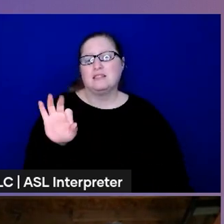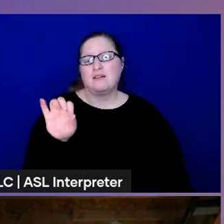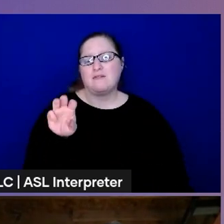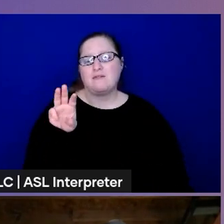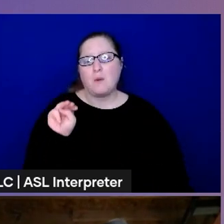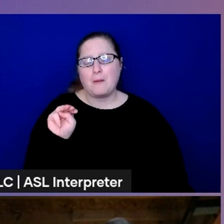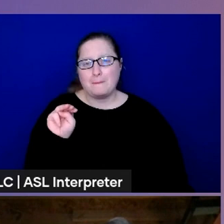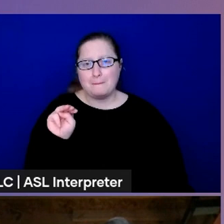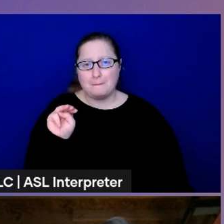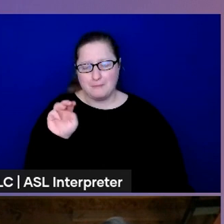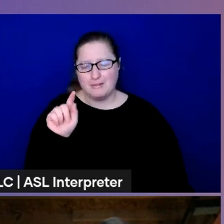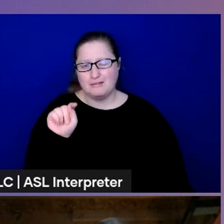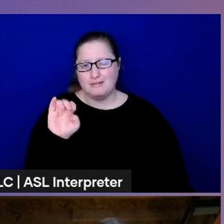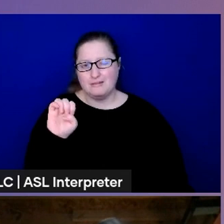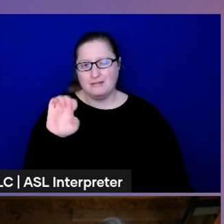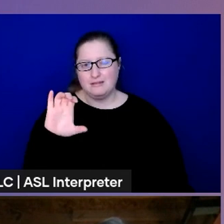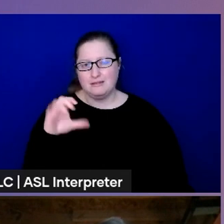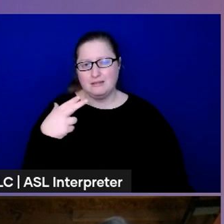it.